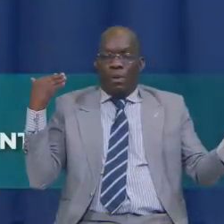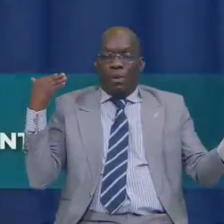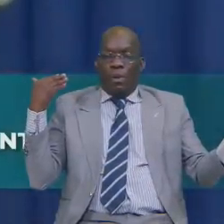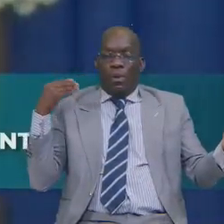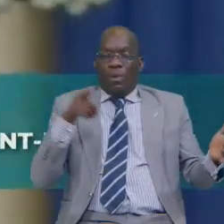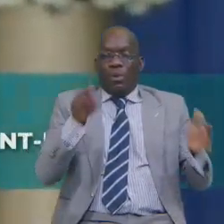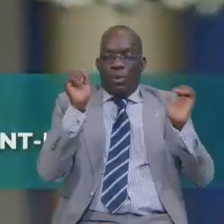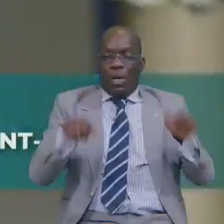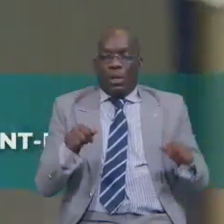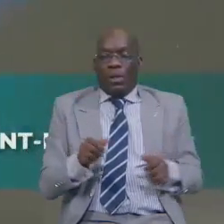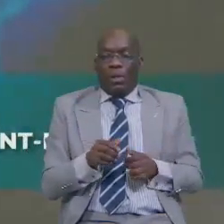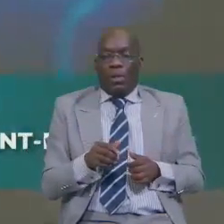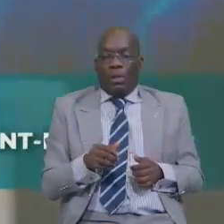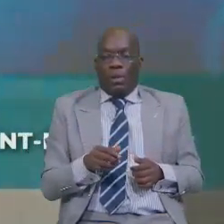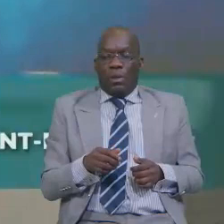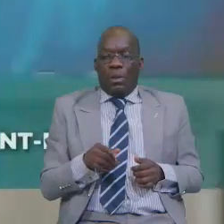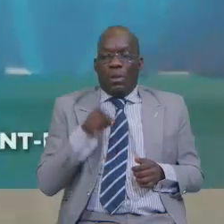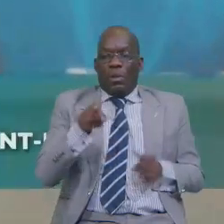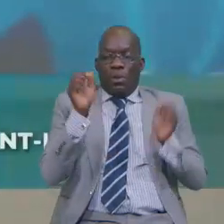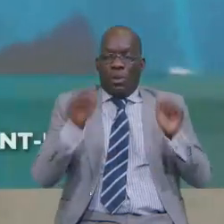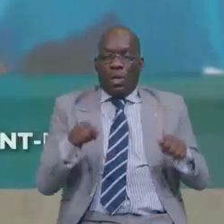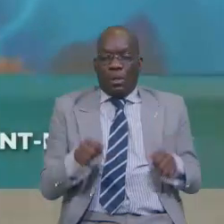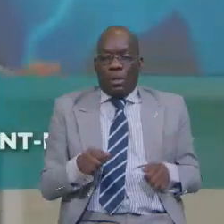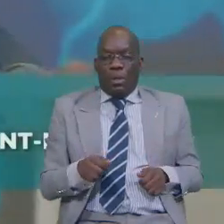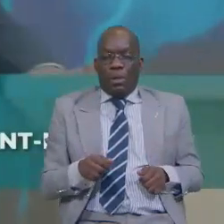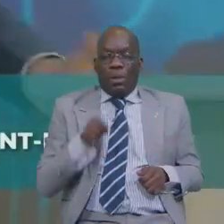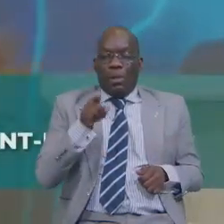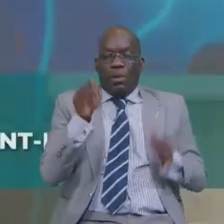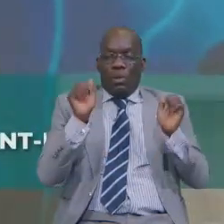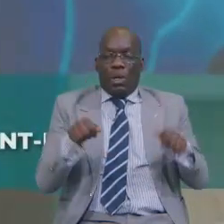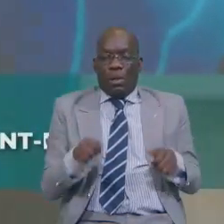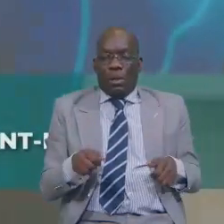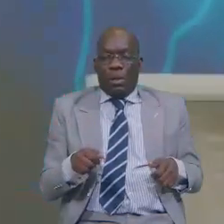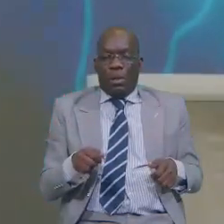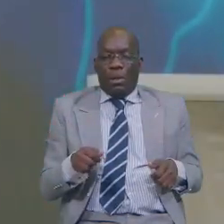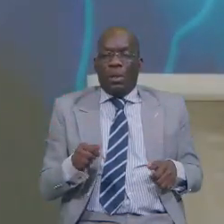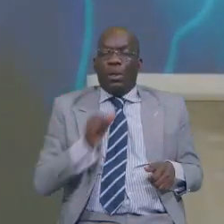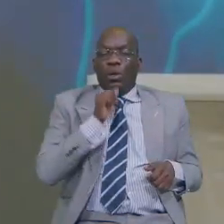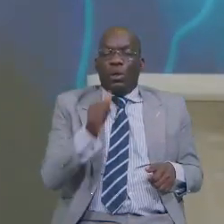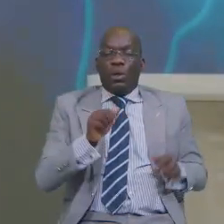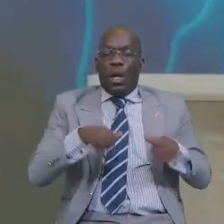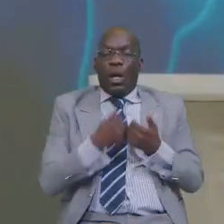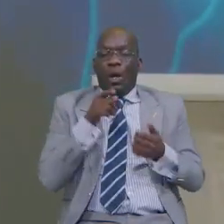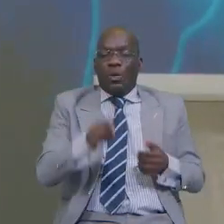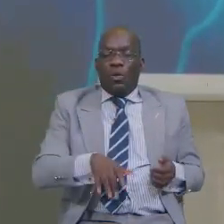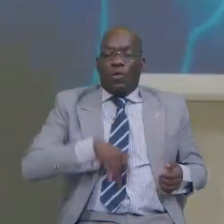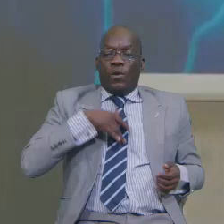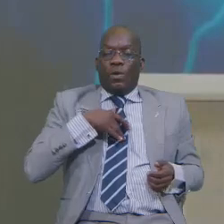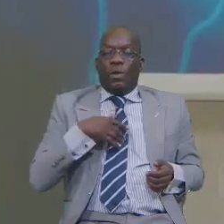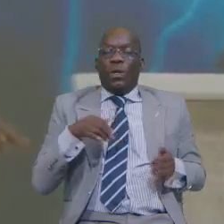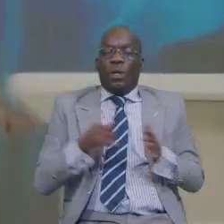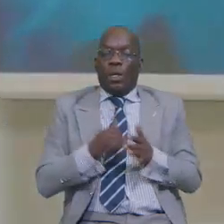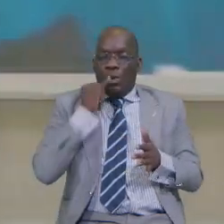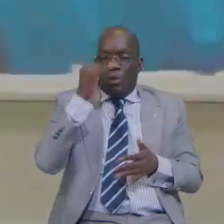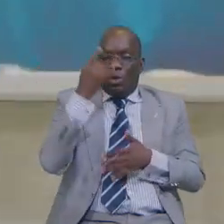You can. You can. You can. Not how you feel. It's what you believe. He